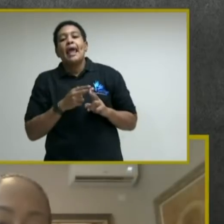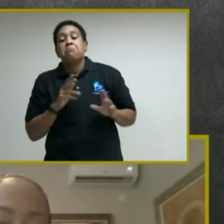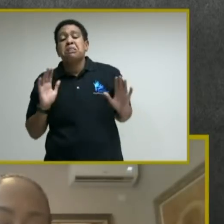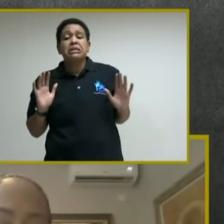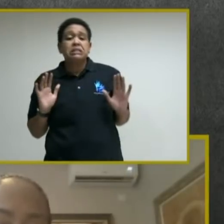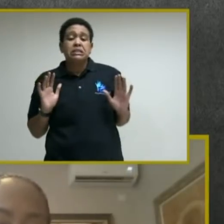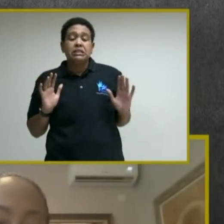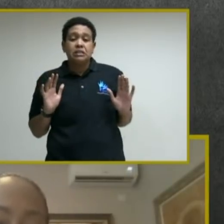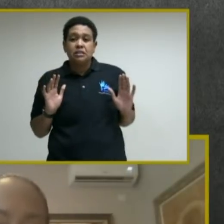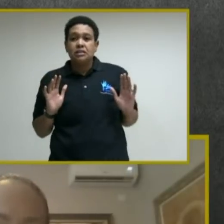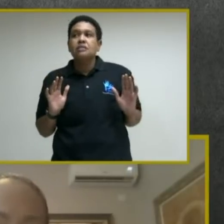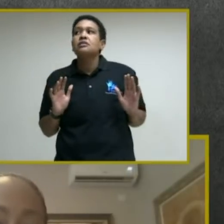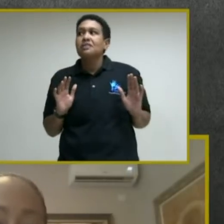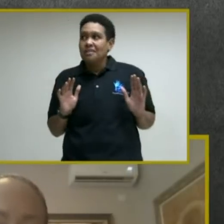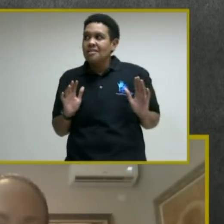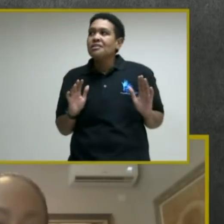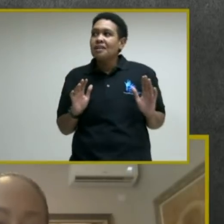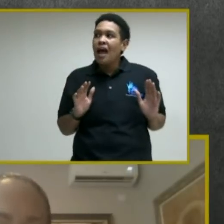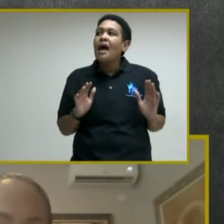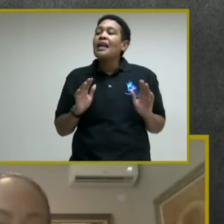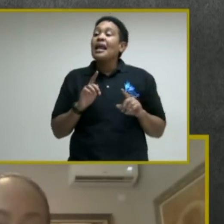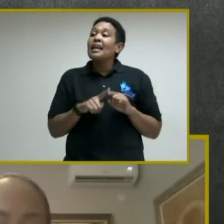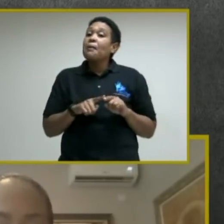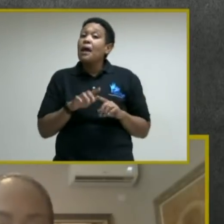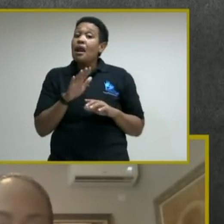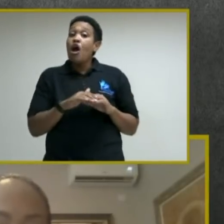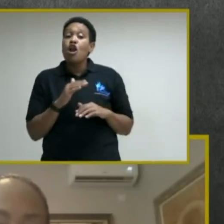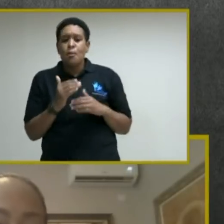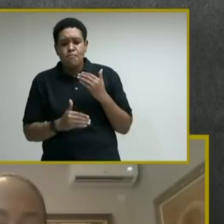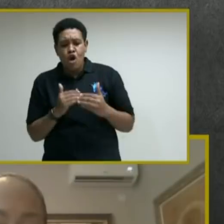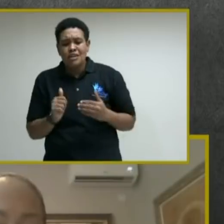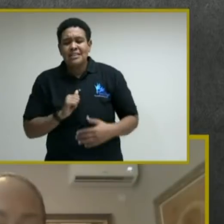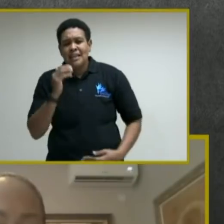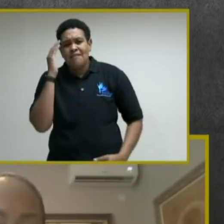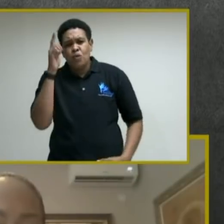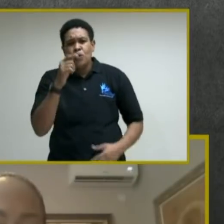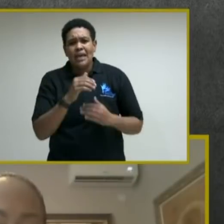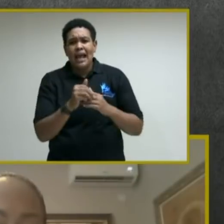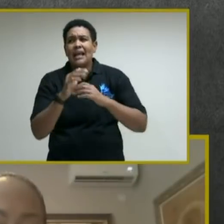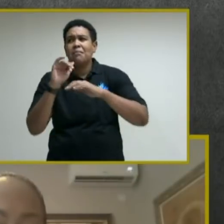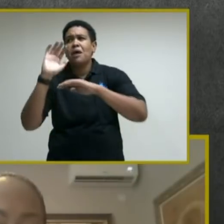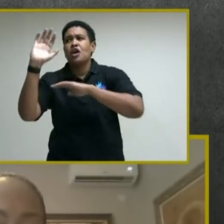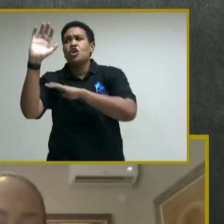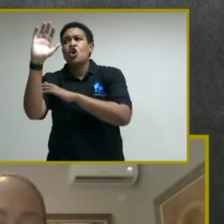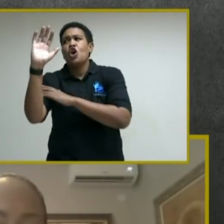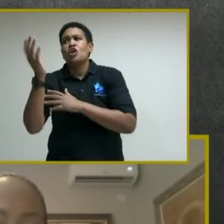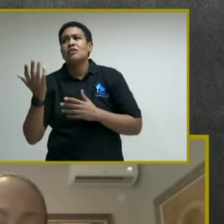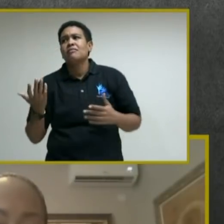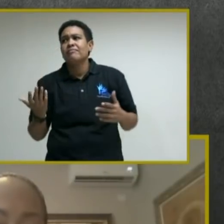all. And then, of course, depending on the process, which I know you're guided by the